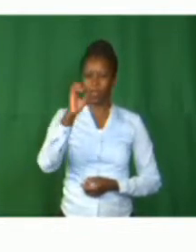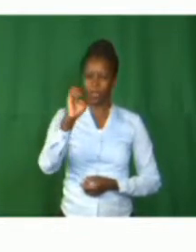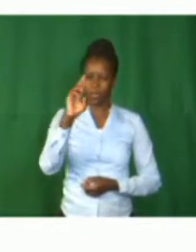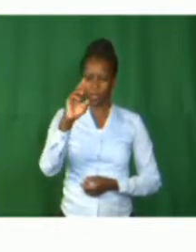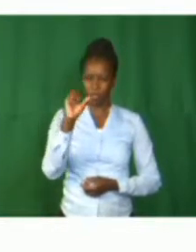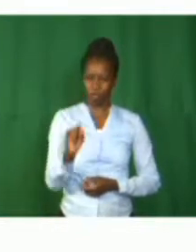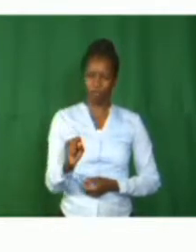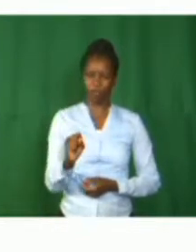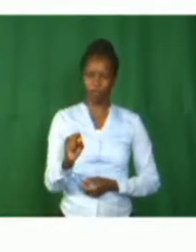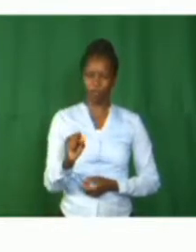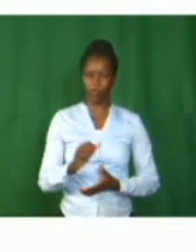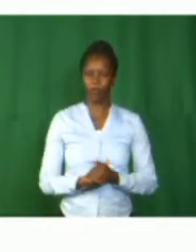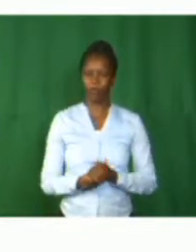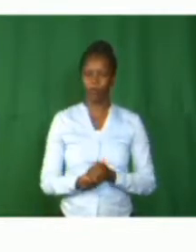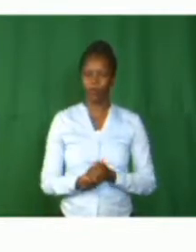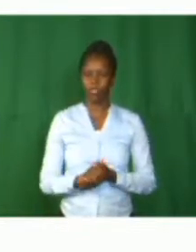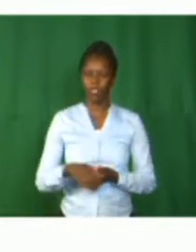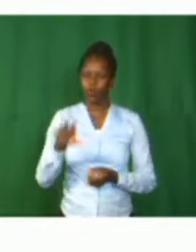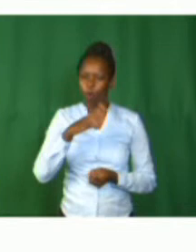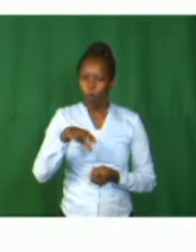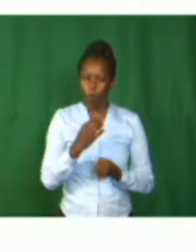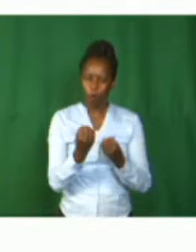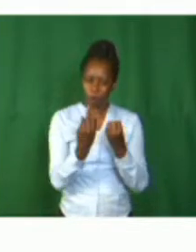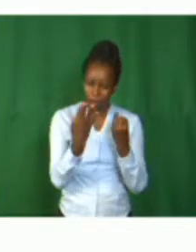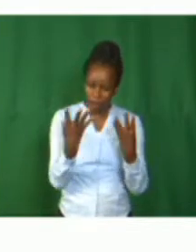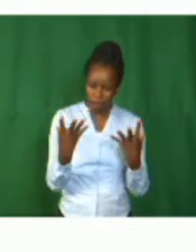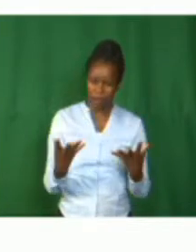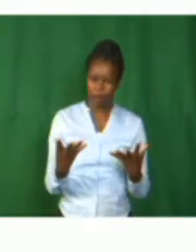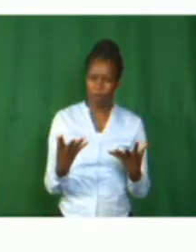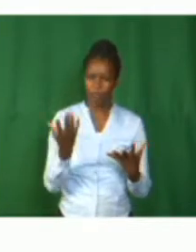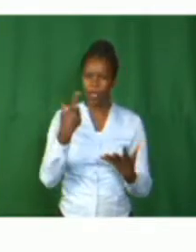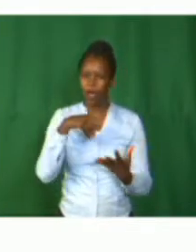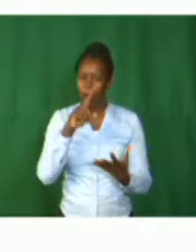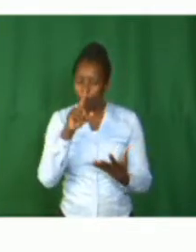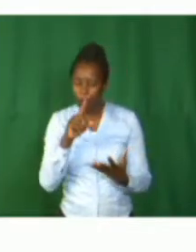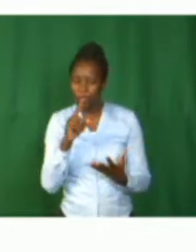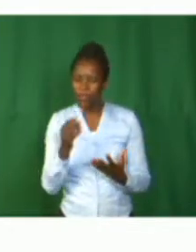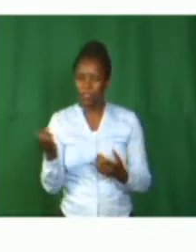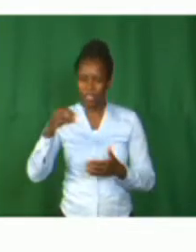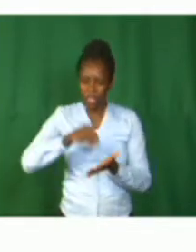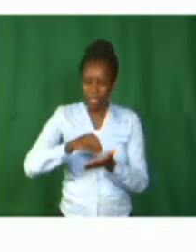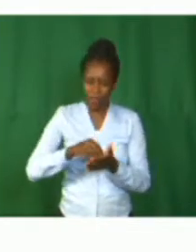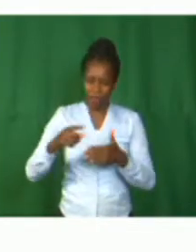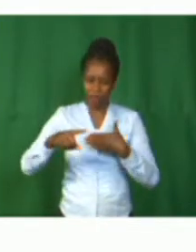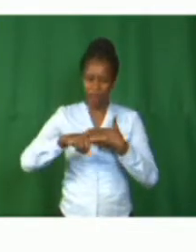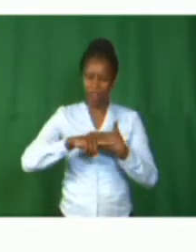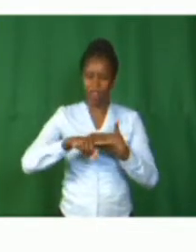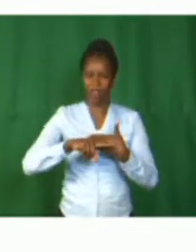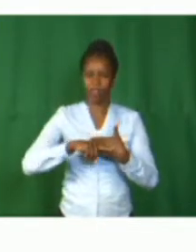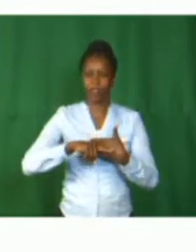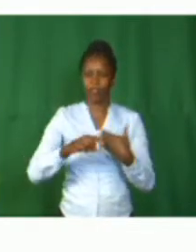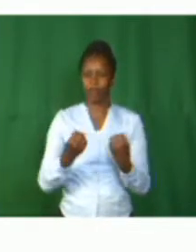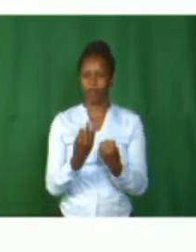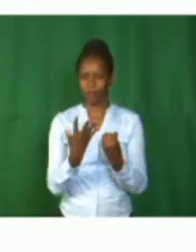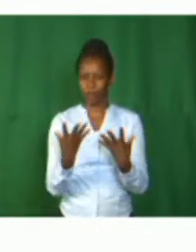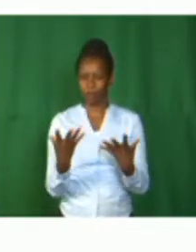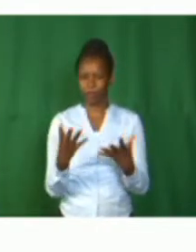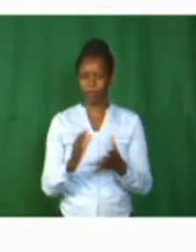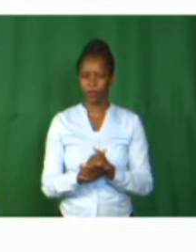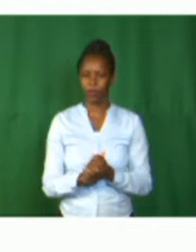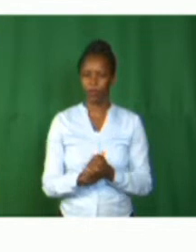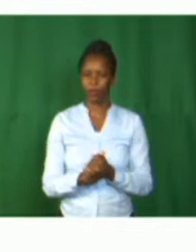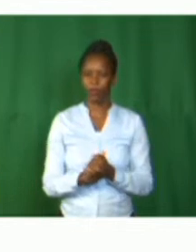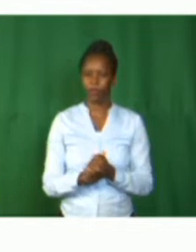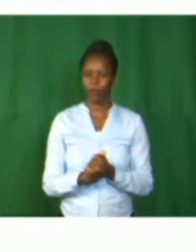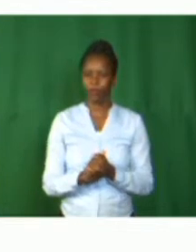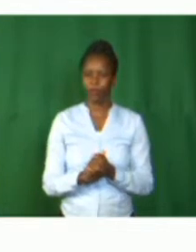learner, to remind you now, these are whole numbers, but we also include the negative numbers. So we'll be dealing with